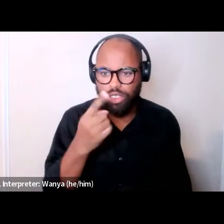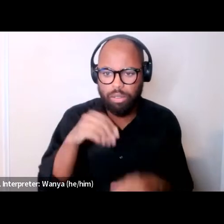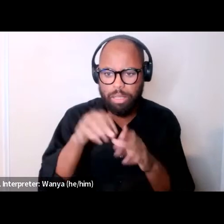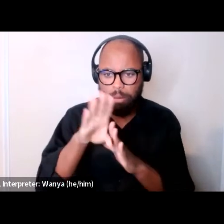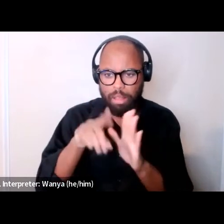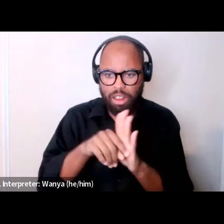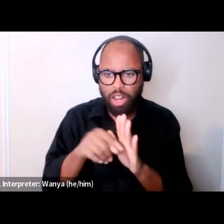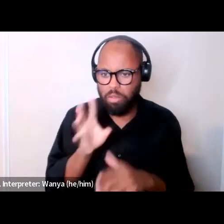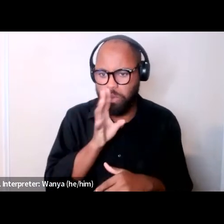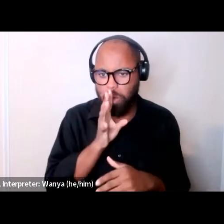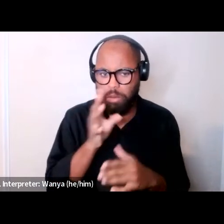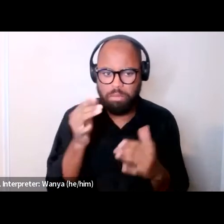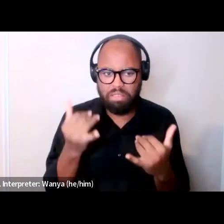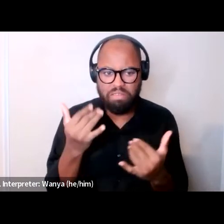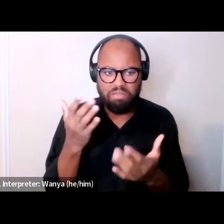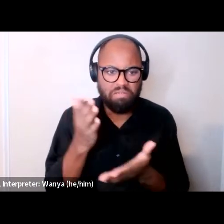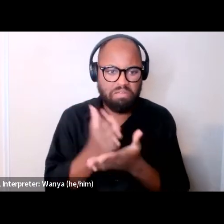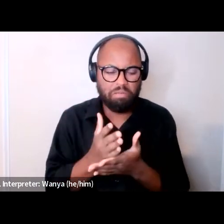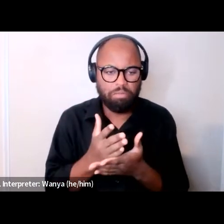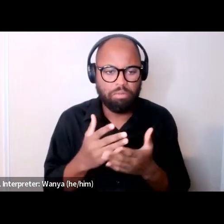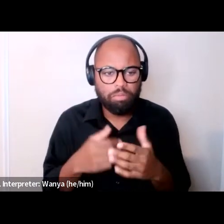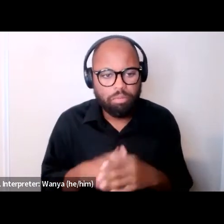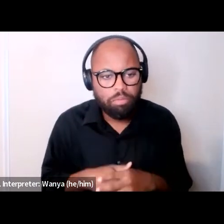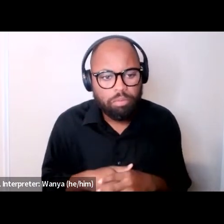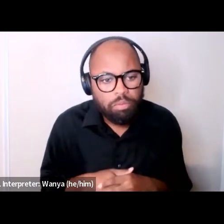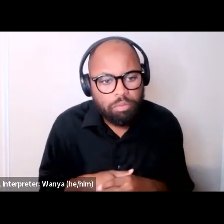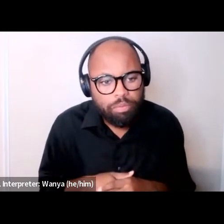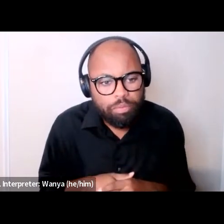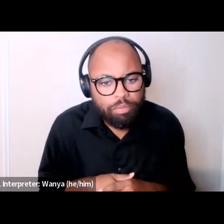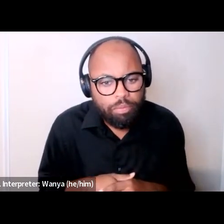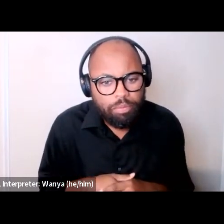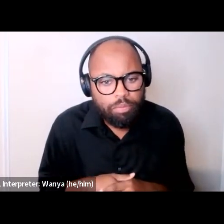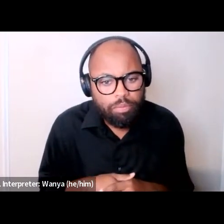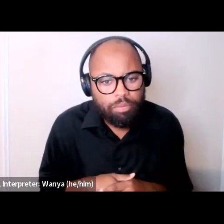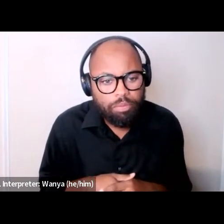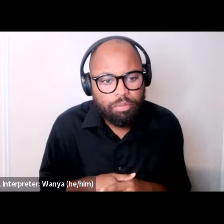Right, well, you all that's